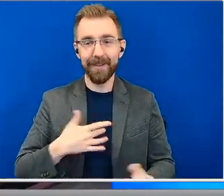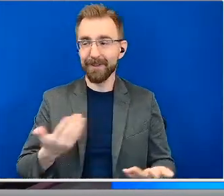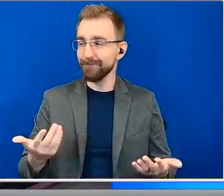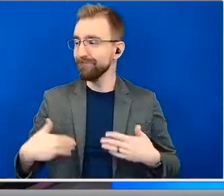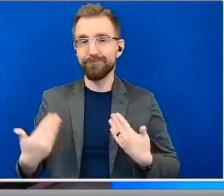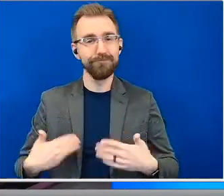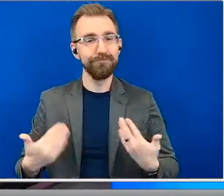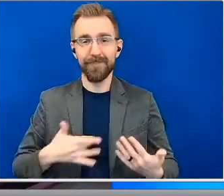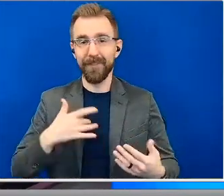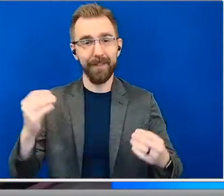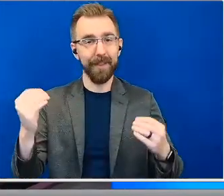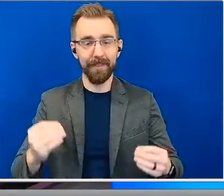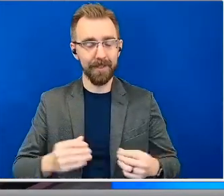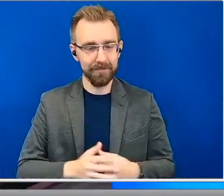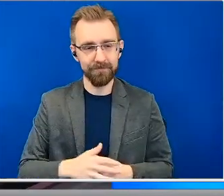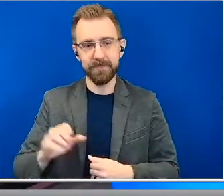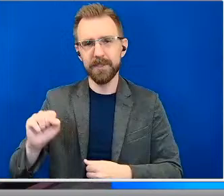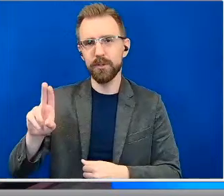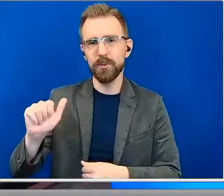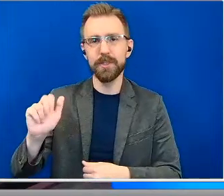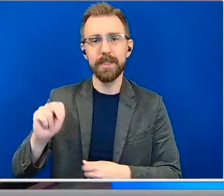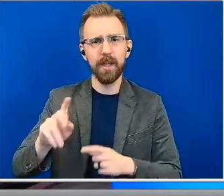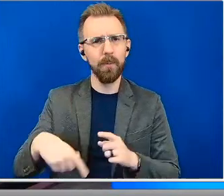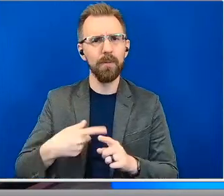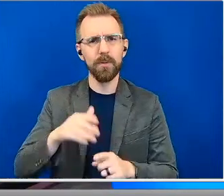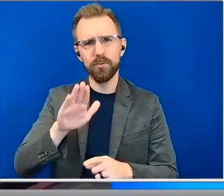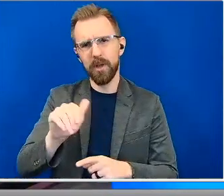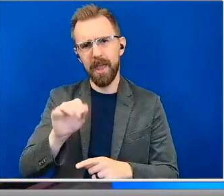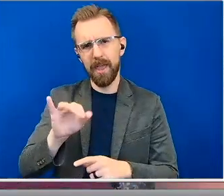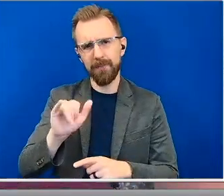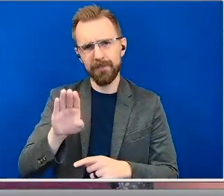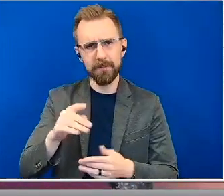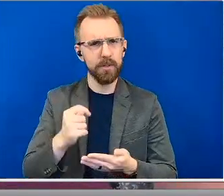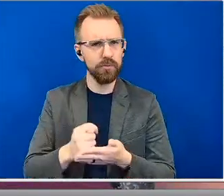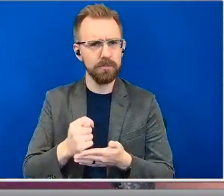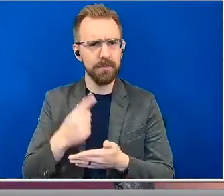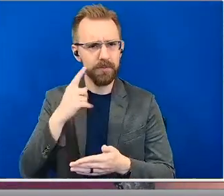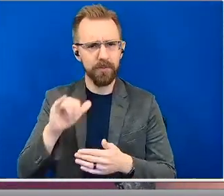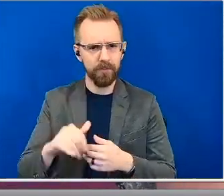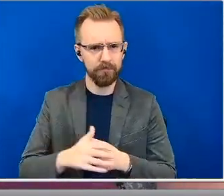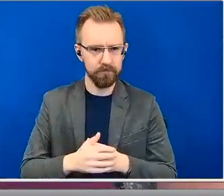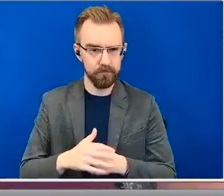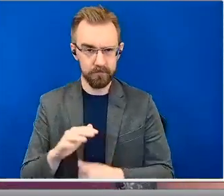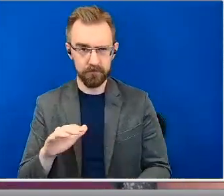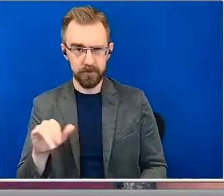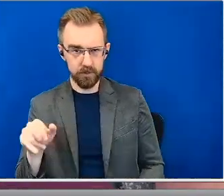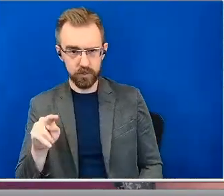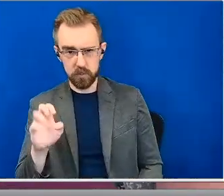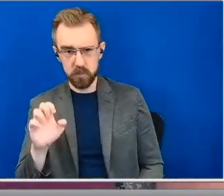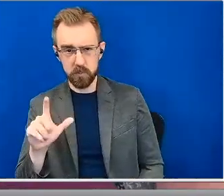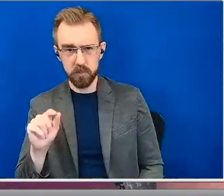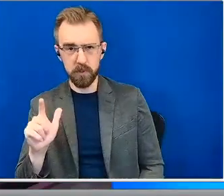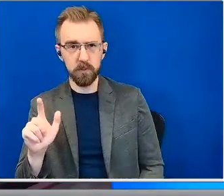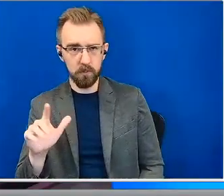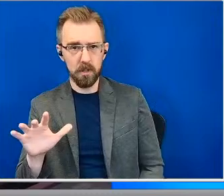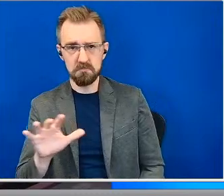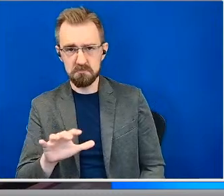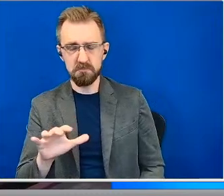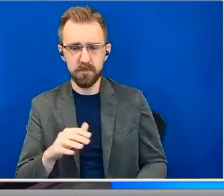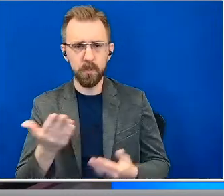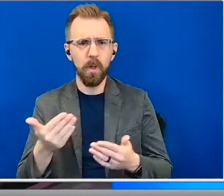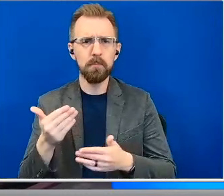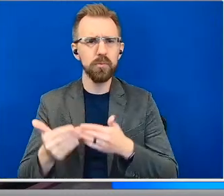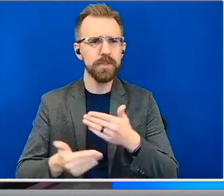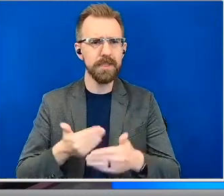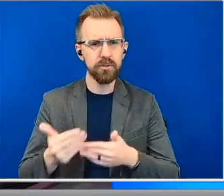Susan, when was your AFib and the treatment for it? June of 21. So what procedure was the pulse